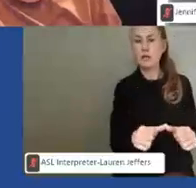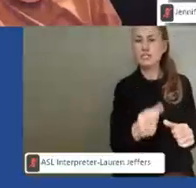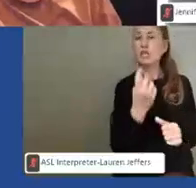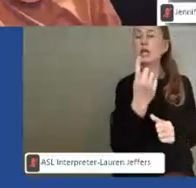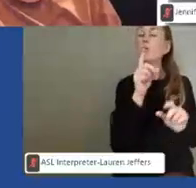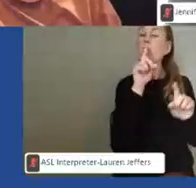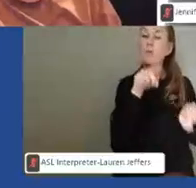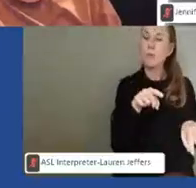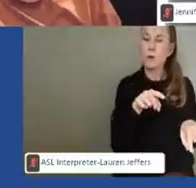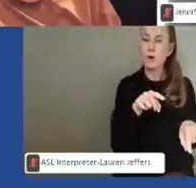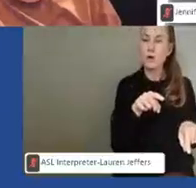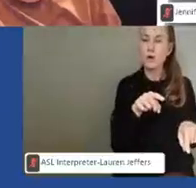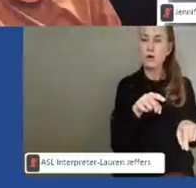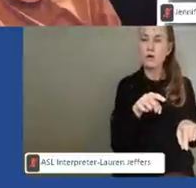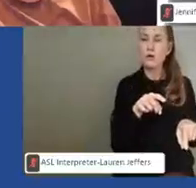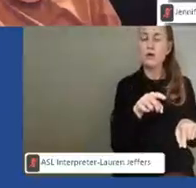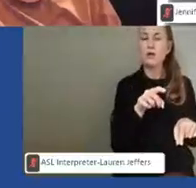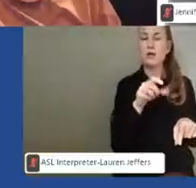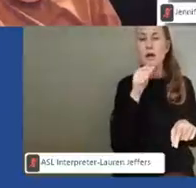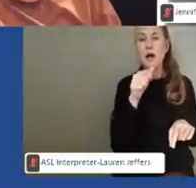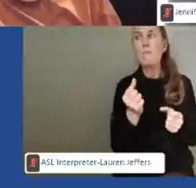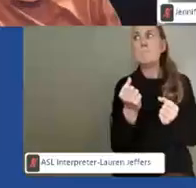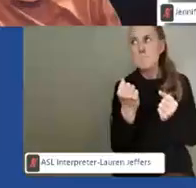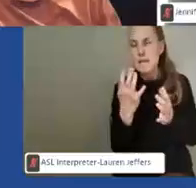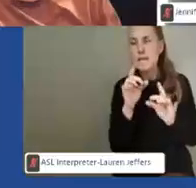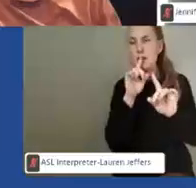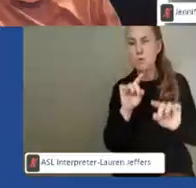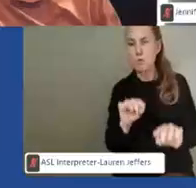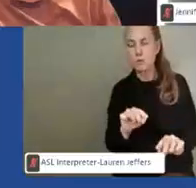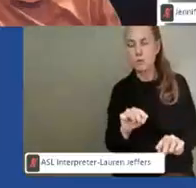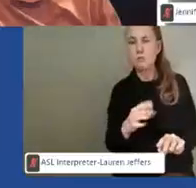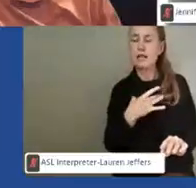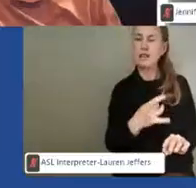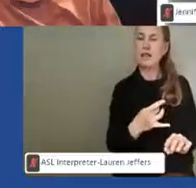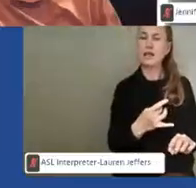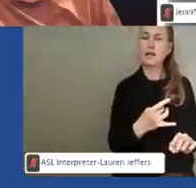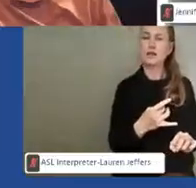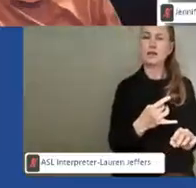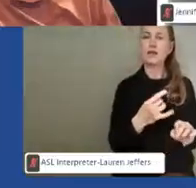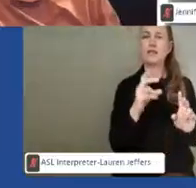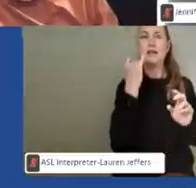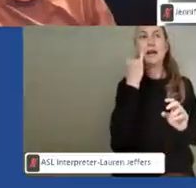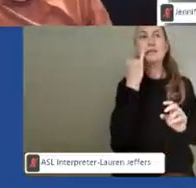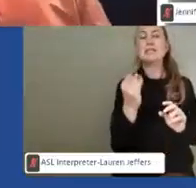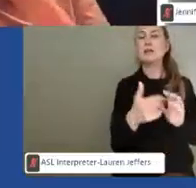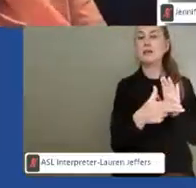of numerous ones, but I like the idea of highlighting one at least.